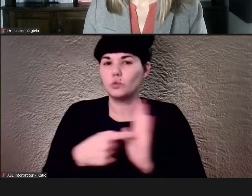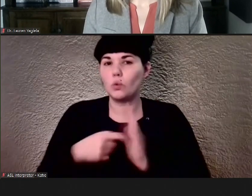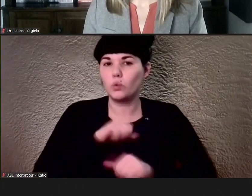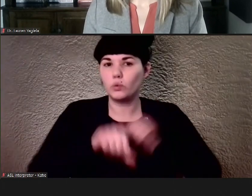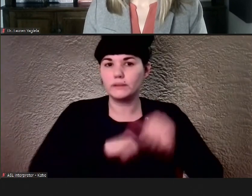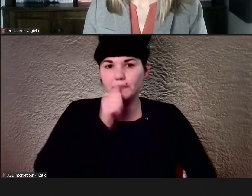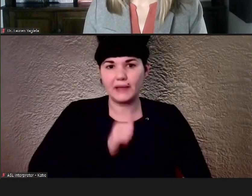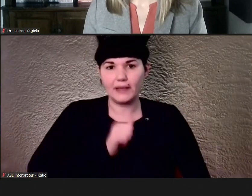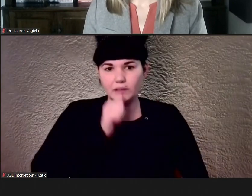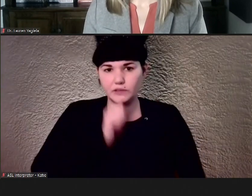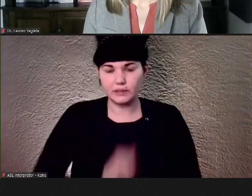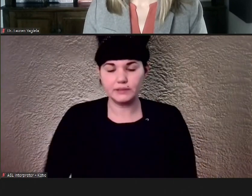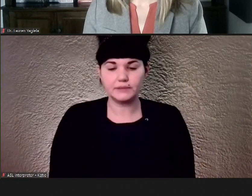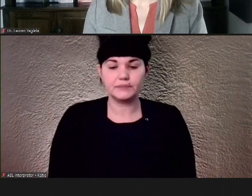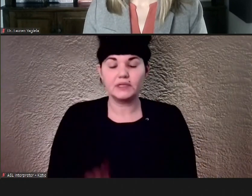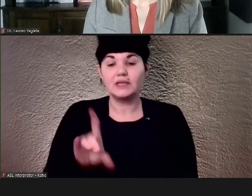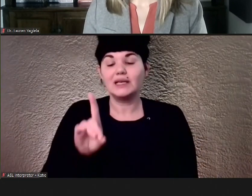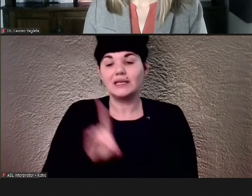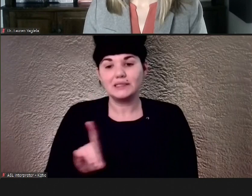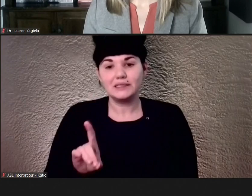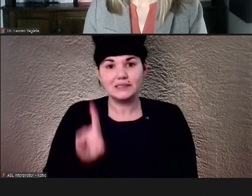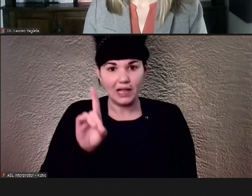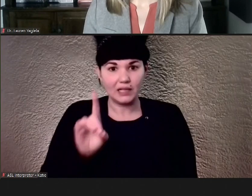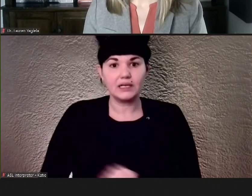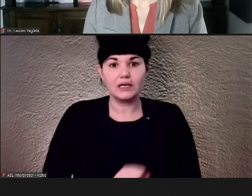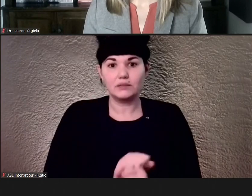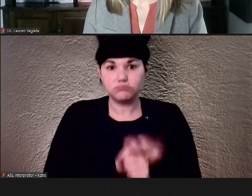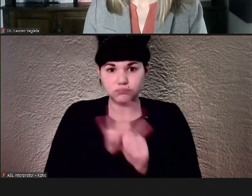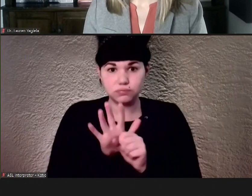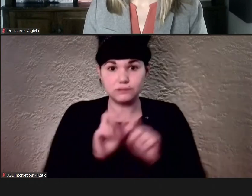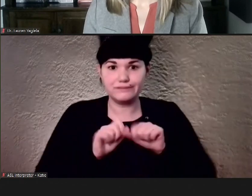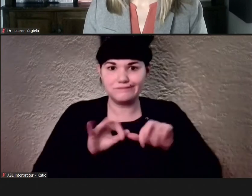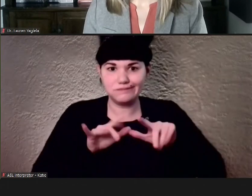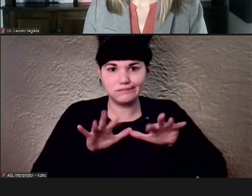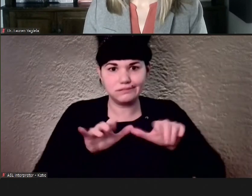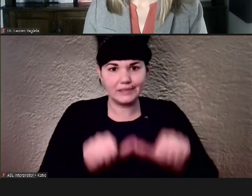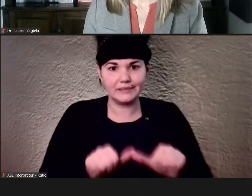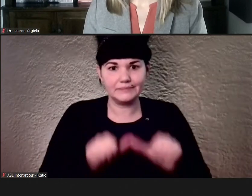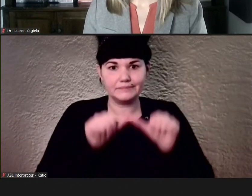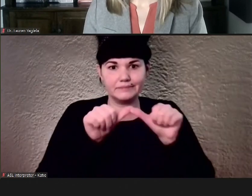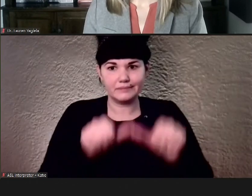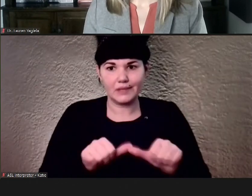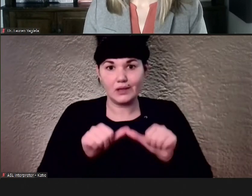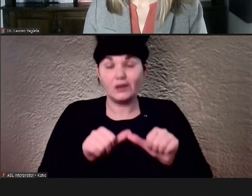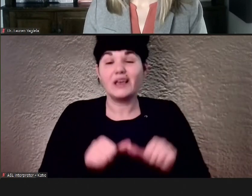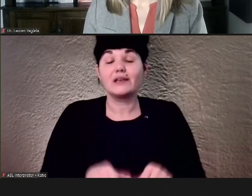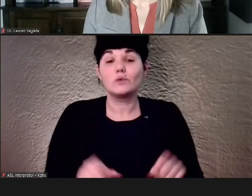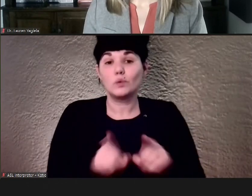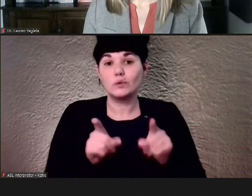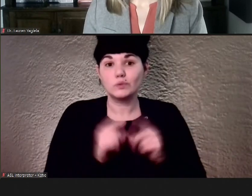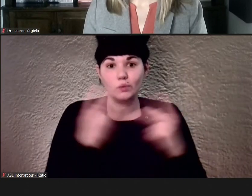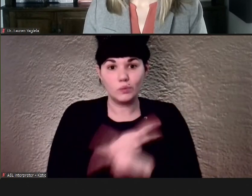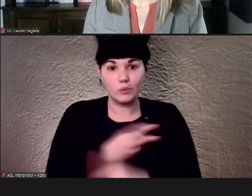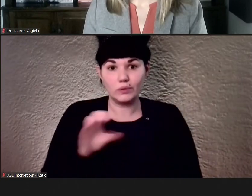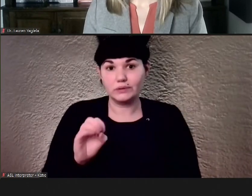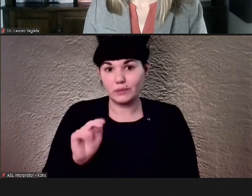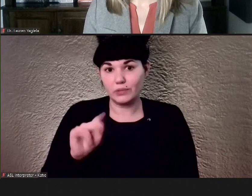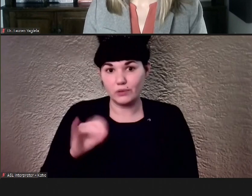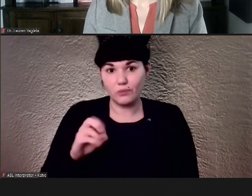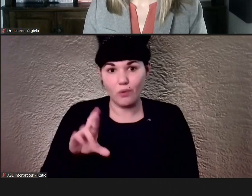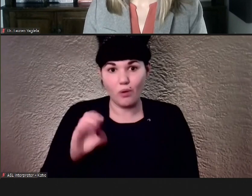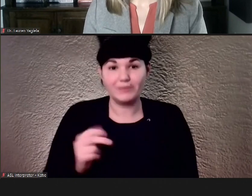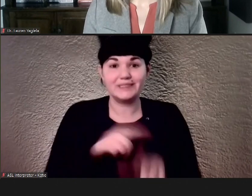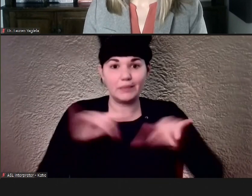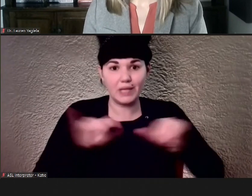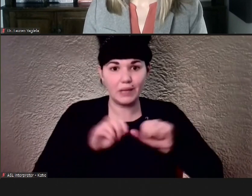continued transmission of the Delta variant and the exponential spread of the even more contagious Omicron variant, we're heading toward what will likely be